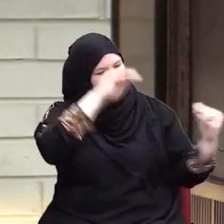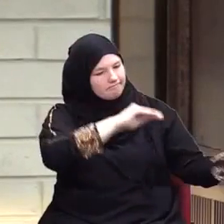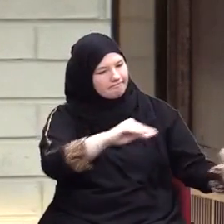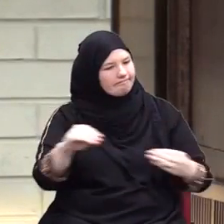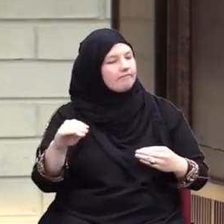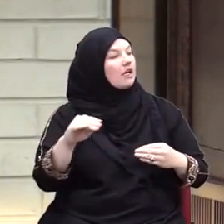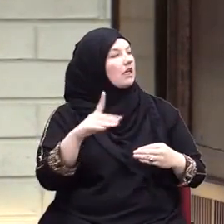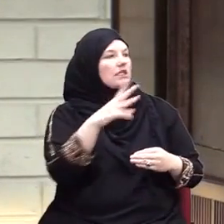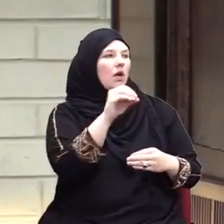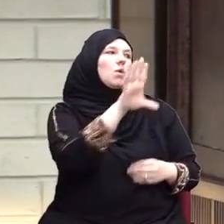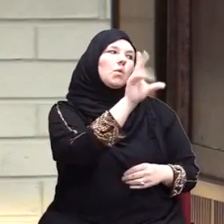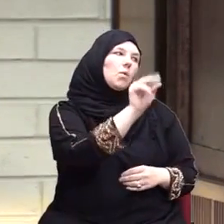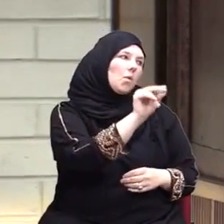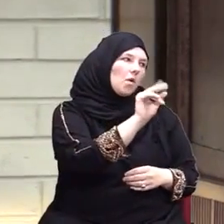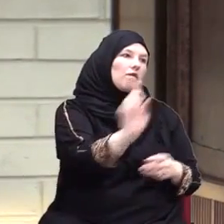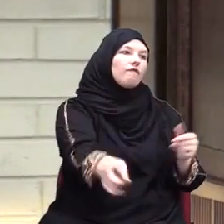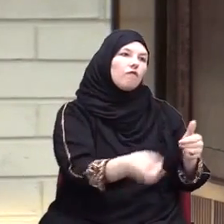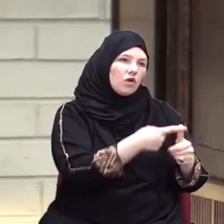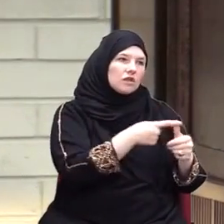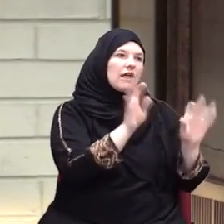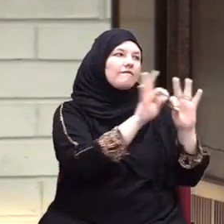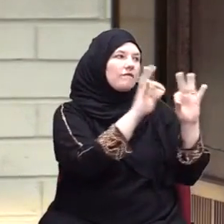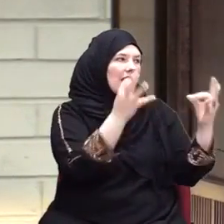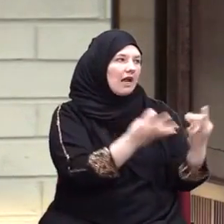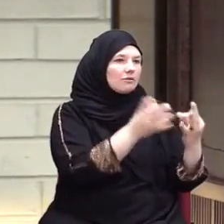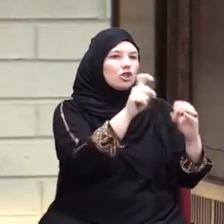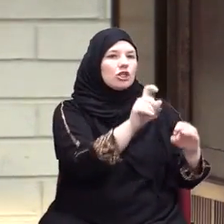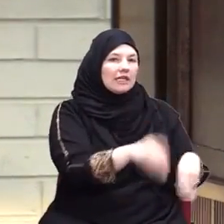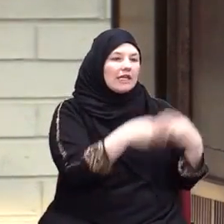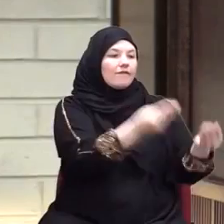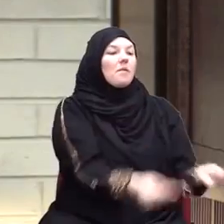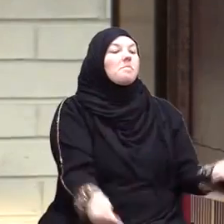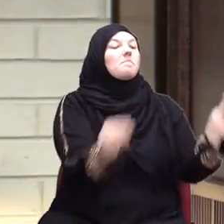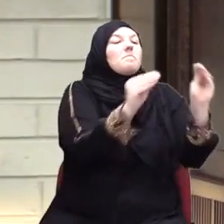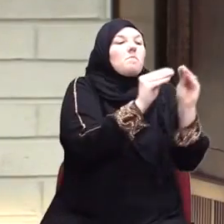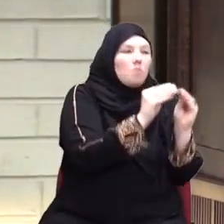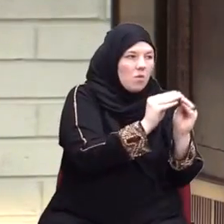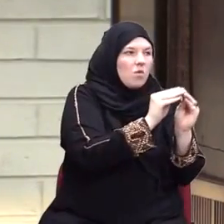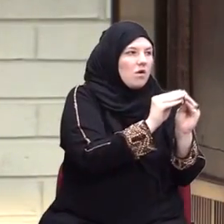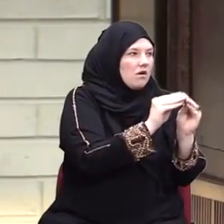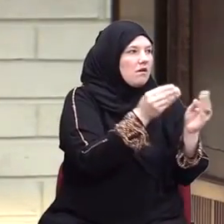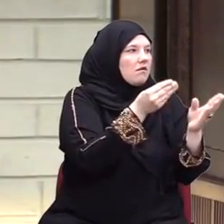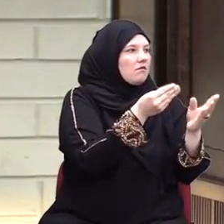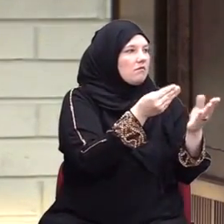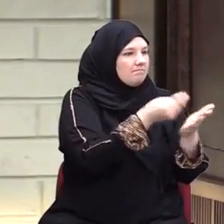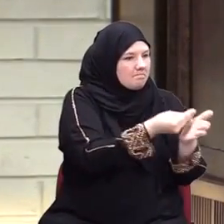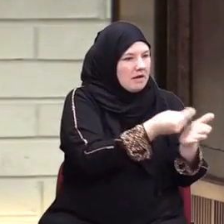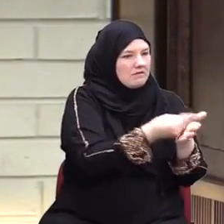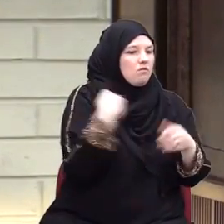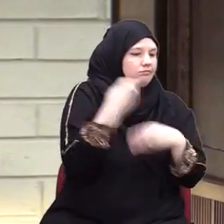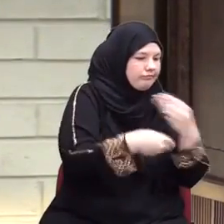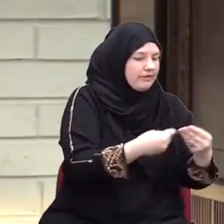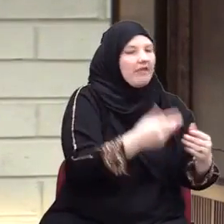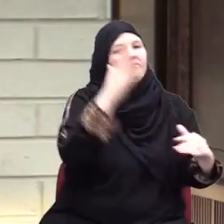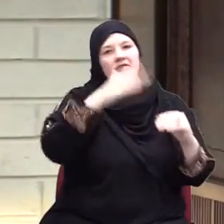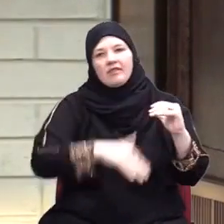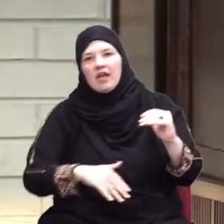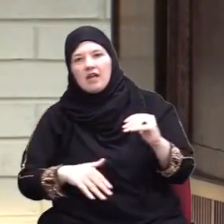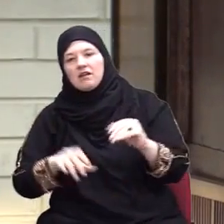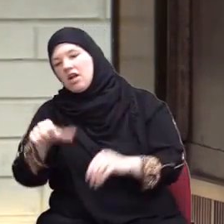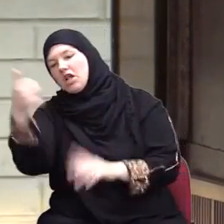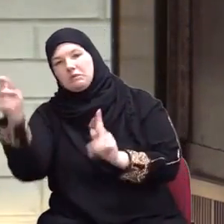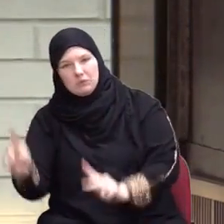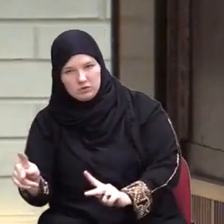said, no, the kin deserve more of their kin than the stranger. Okay?